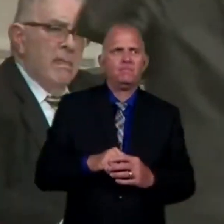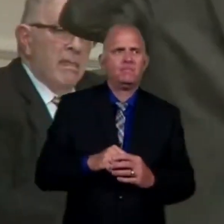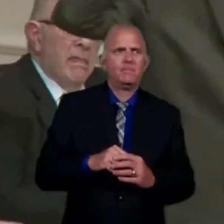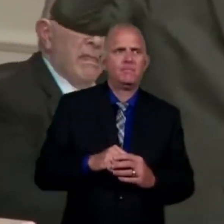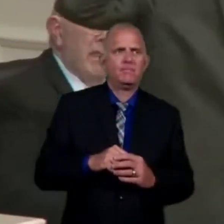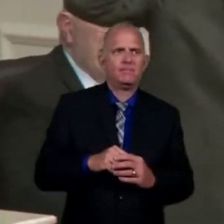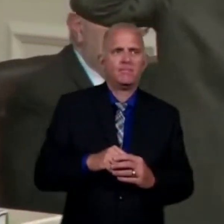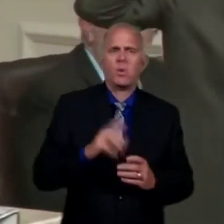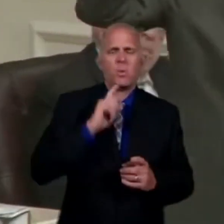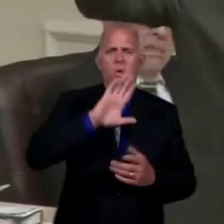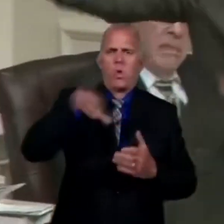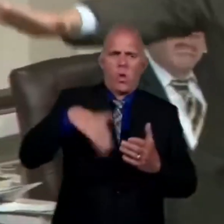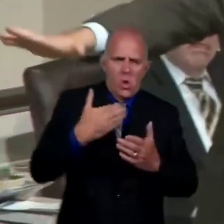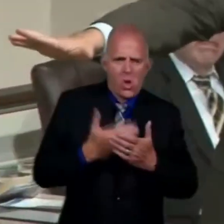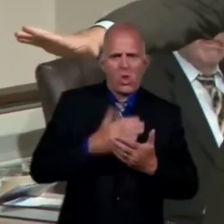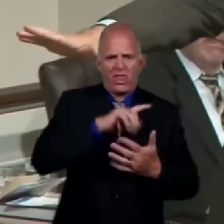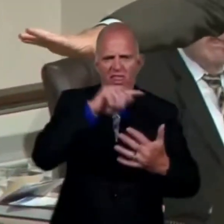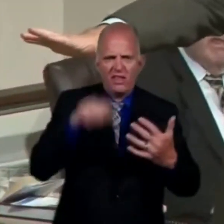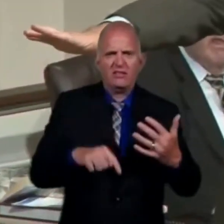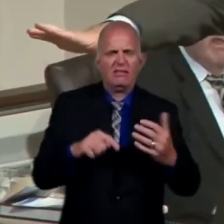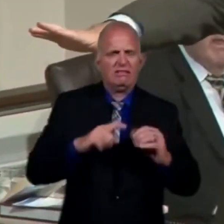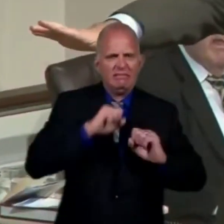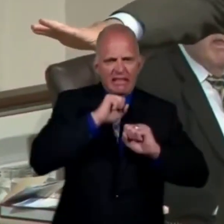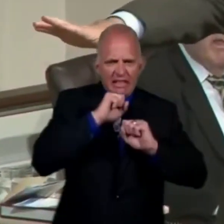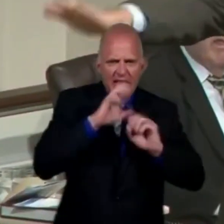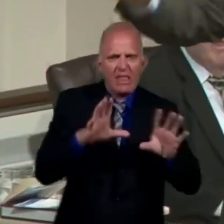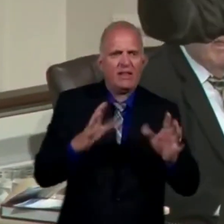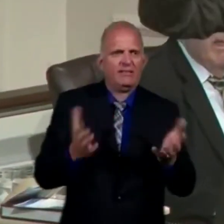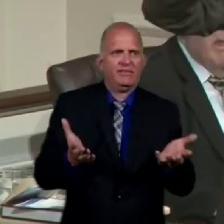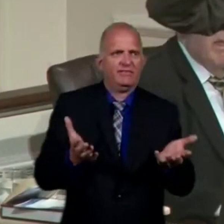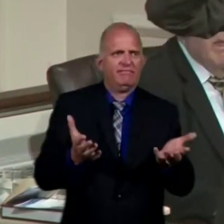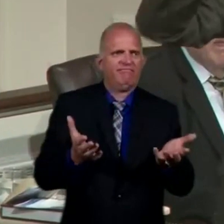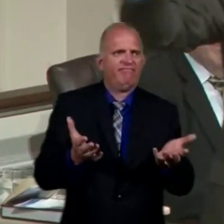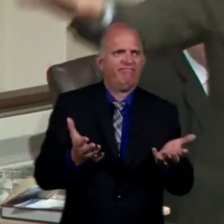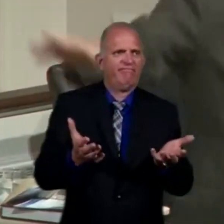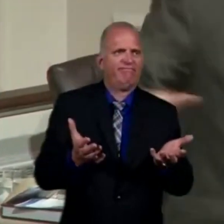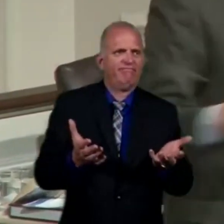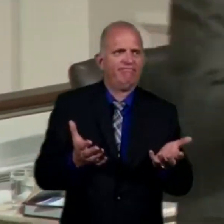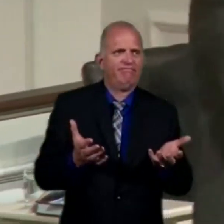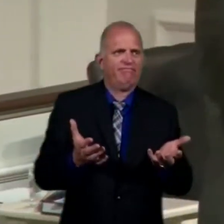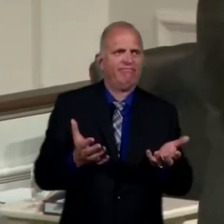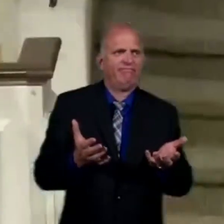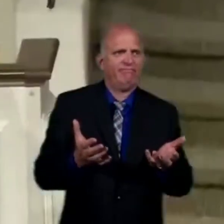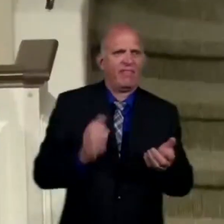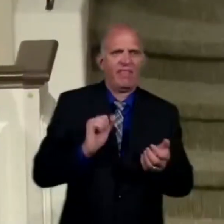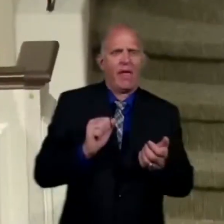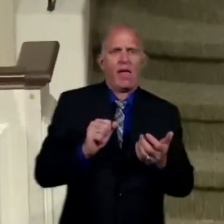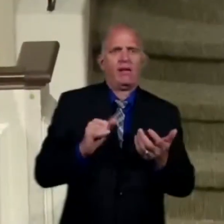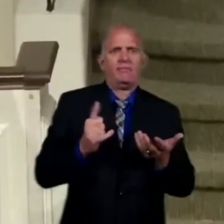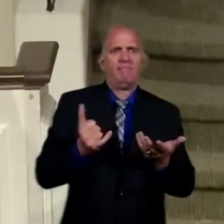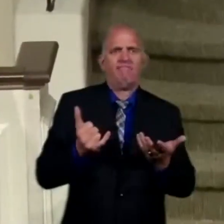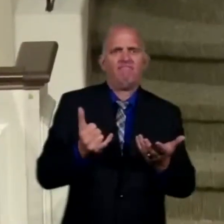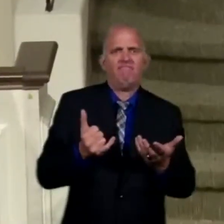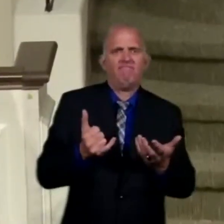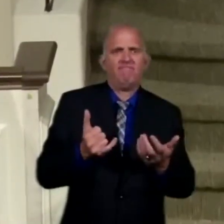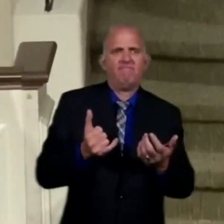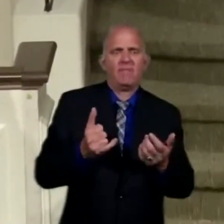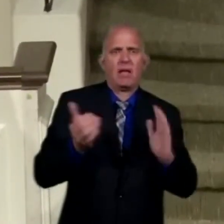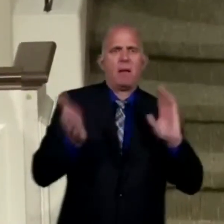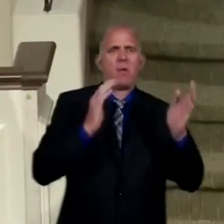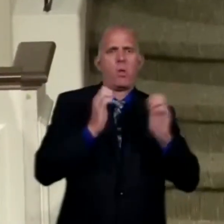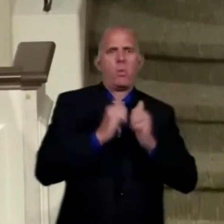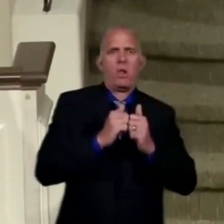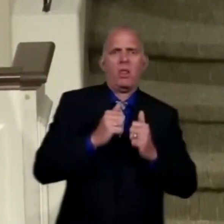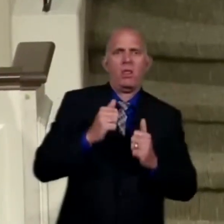count all those things but lost. I count it as refuge for the knowledge of knowing